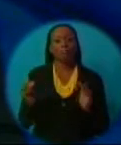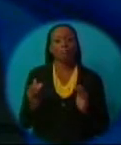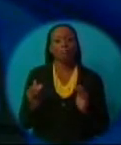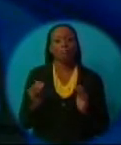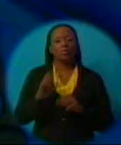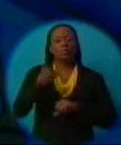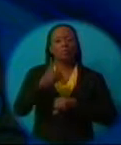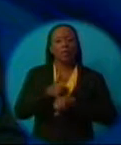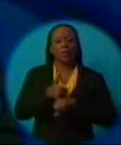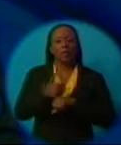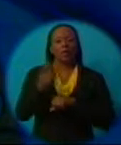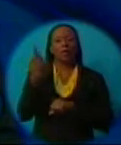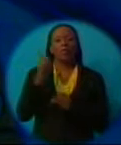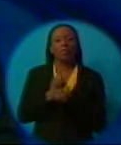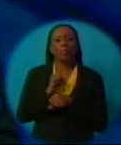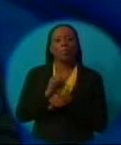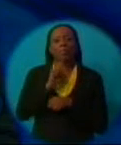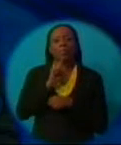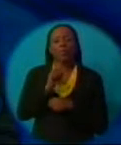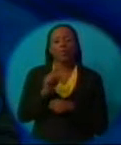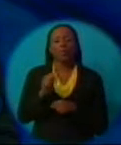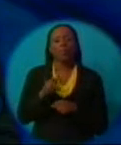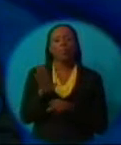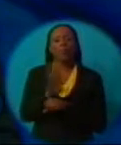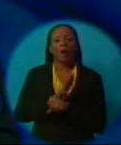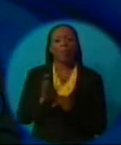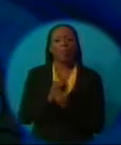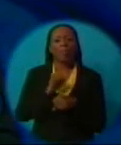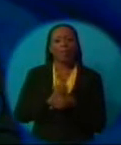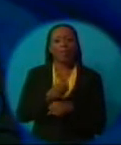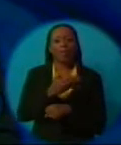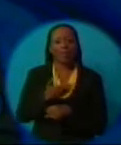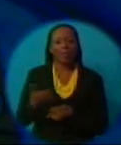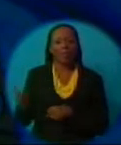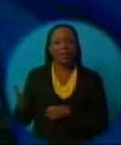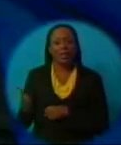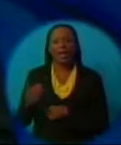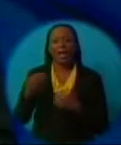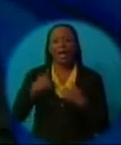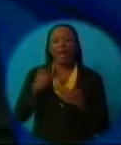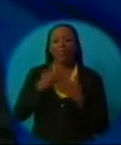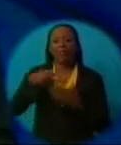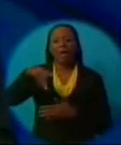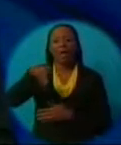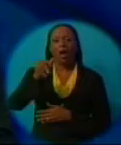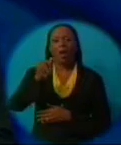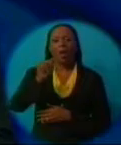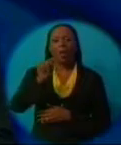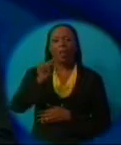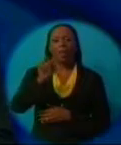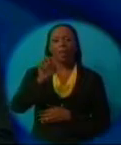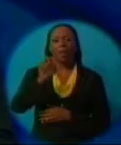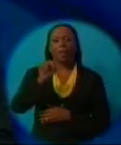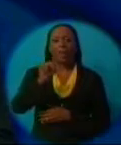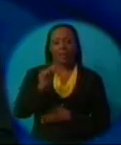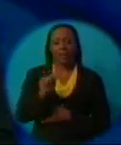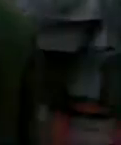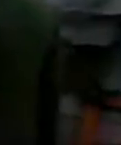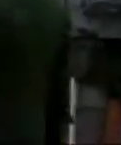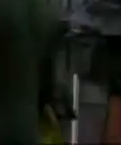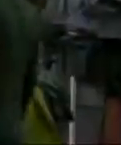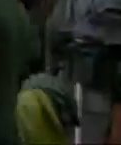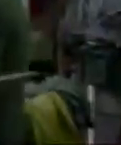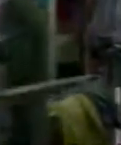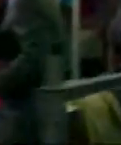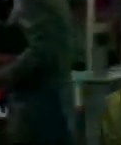incidence of patent and label infringement of locally manufactured goods. That is the word from Minister of Industry Dennis Kelman. He says